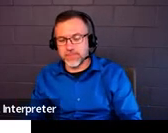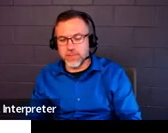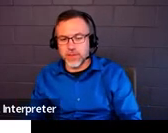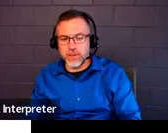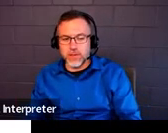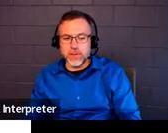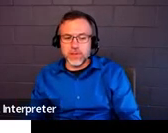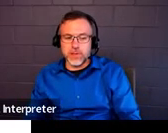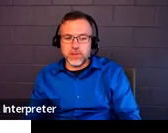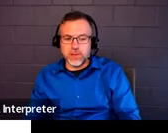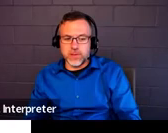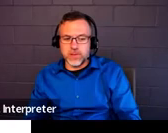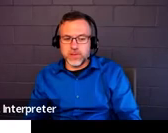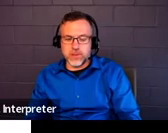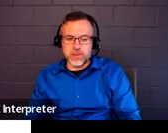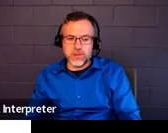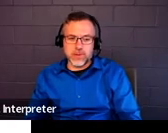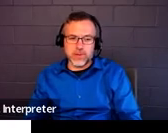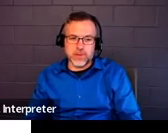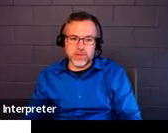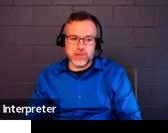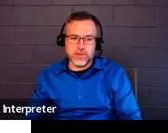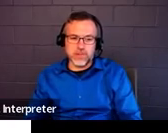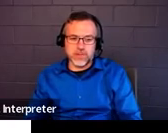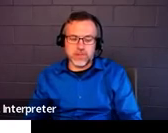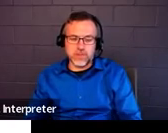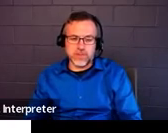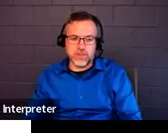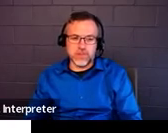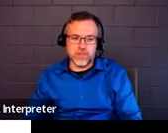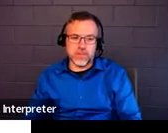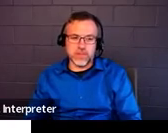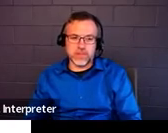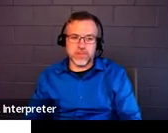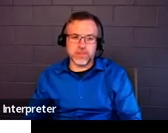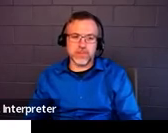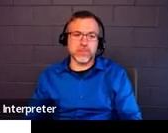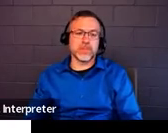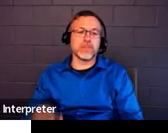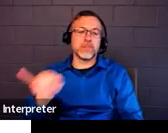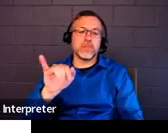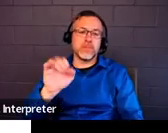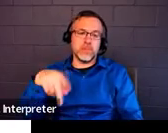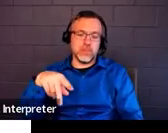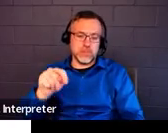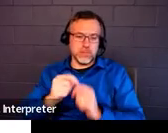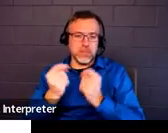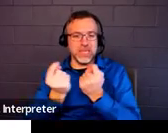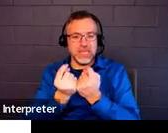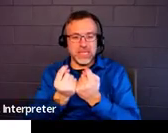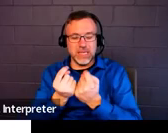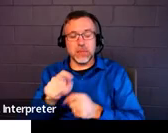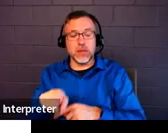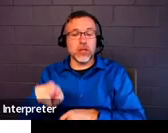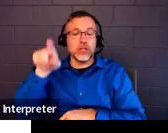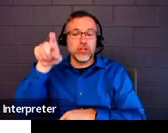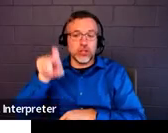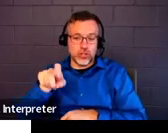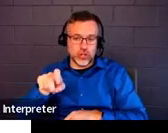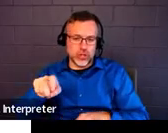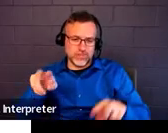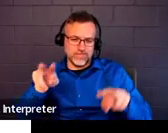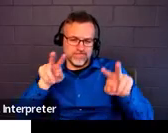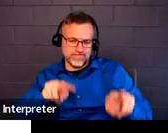So the IEP should be looking at some information to determine whether the alternate assessment